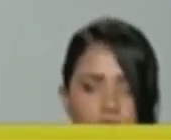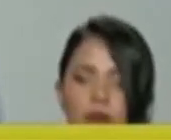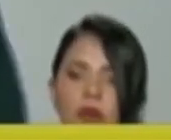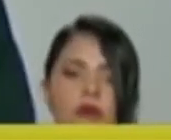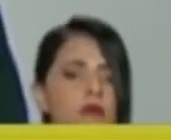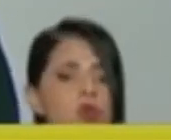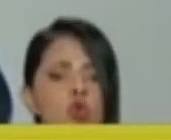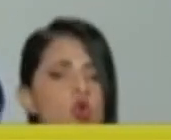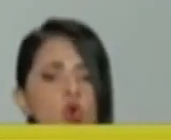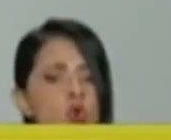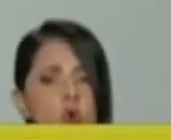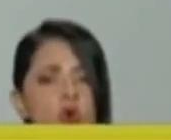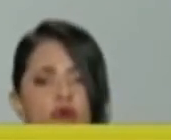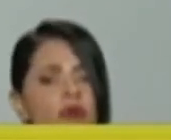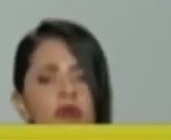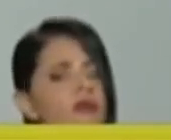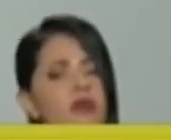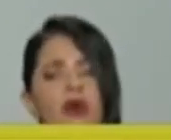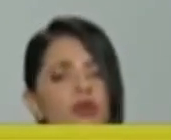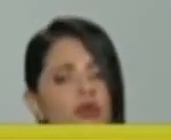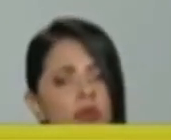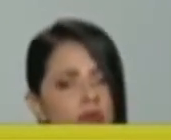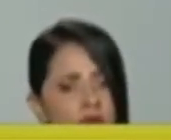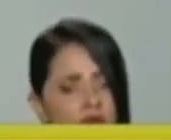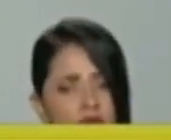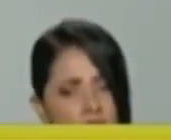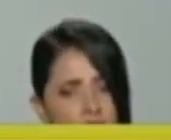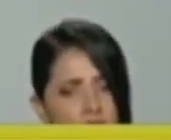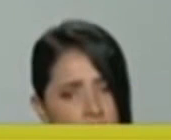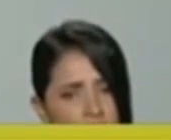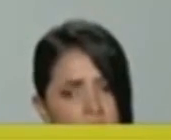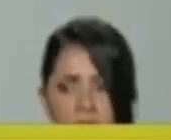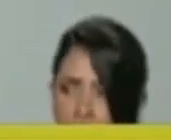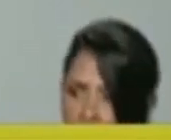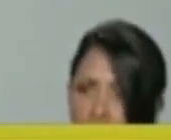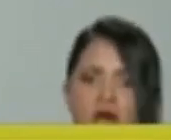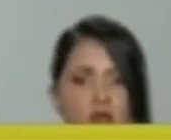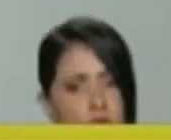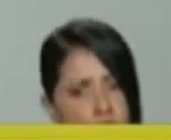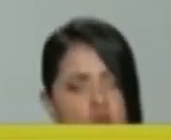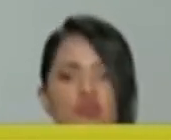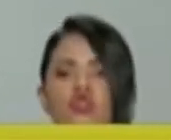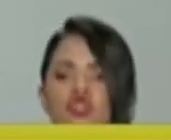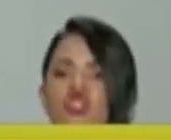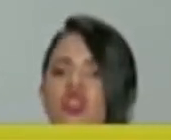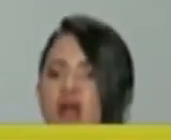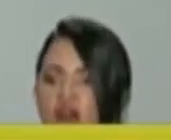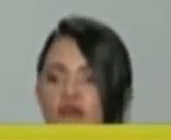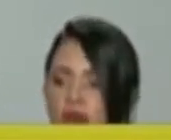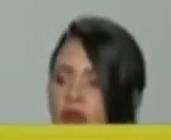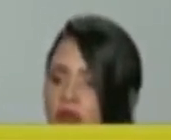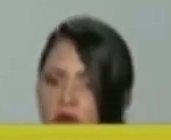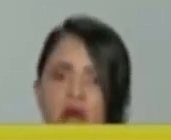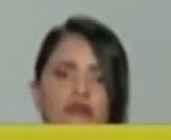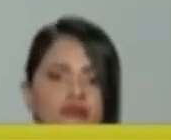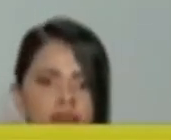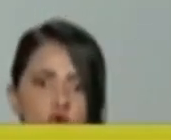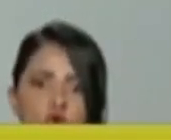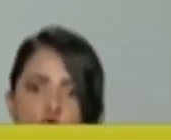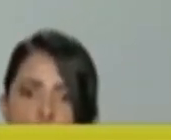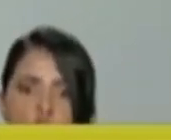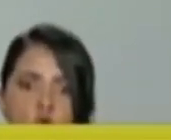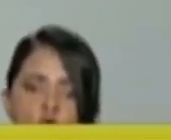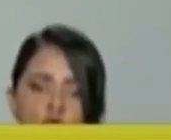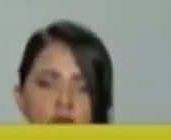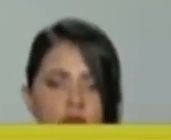those problems with the United States, with Venezuela. What I want to say in reality is that Chavez